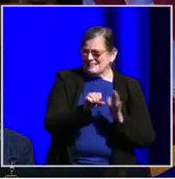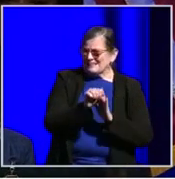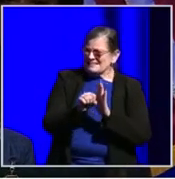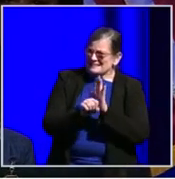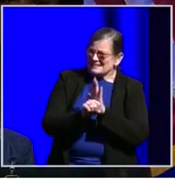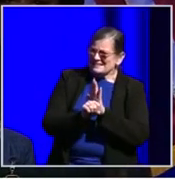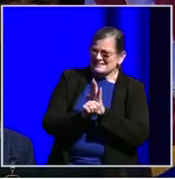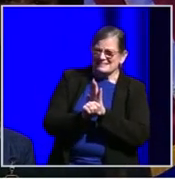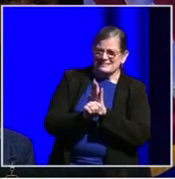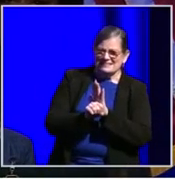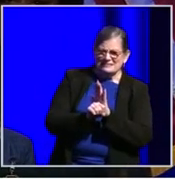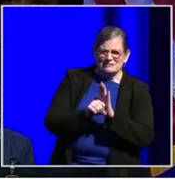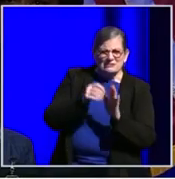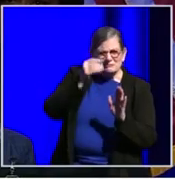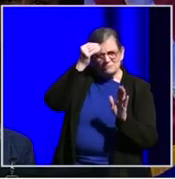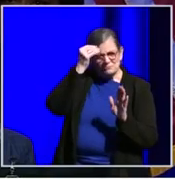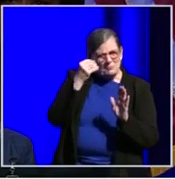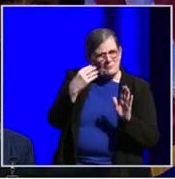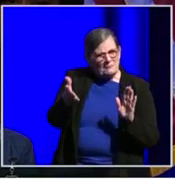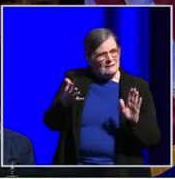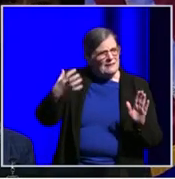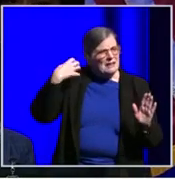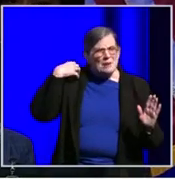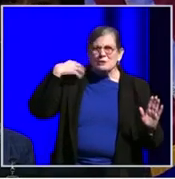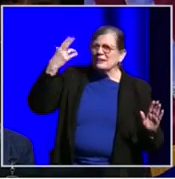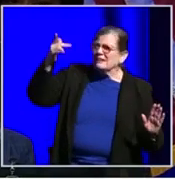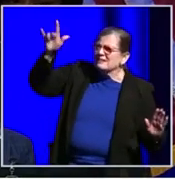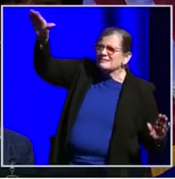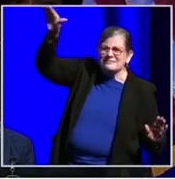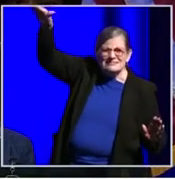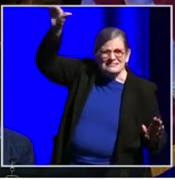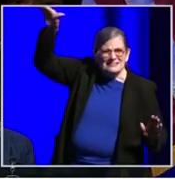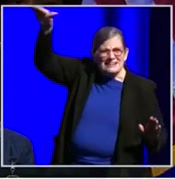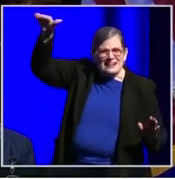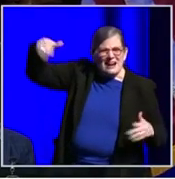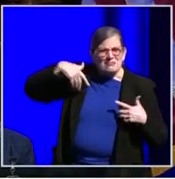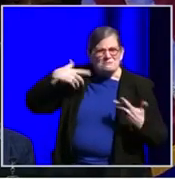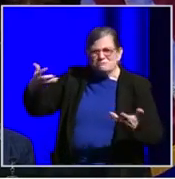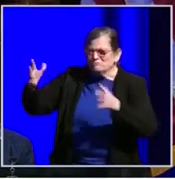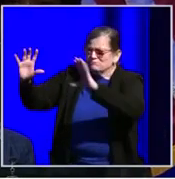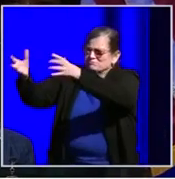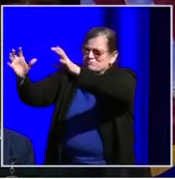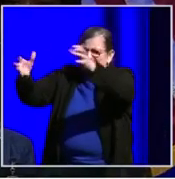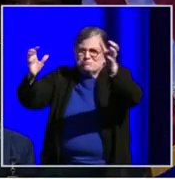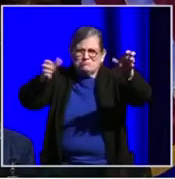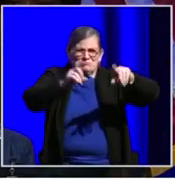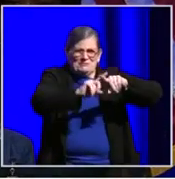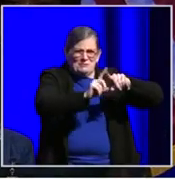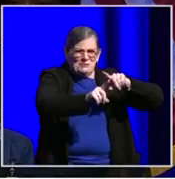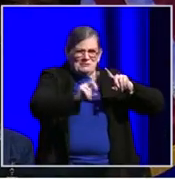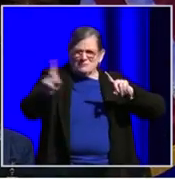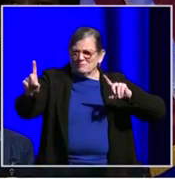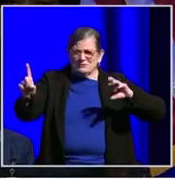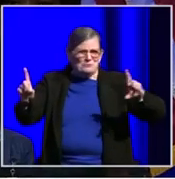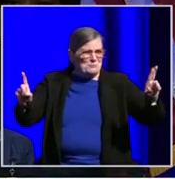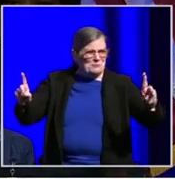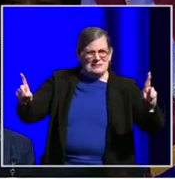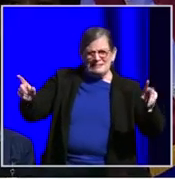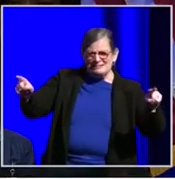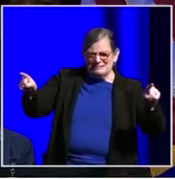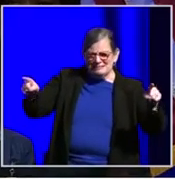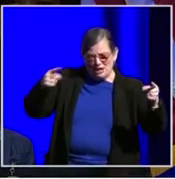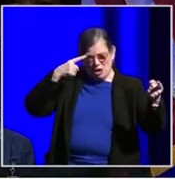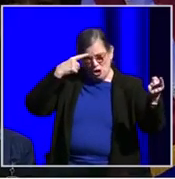Hill. Regardless of party, I pledge to be a partner with you in good faith. We don't have to agree on